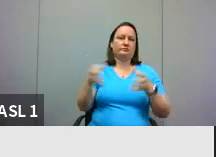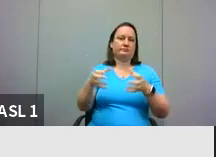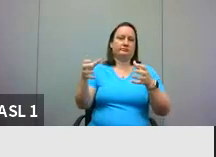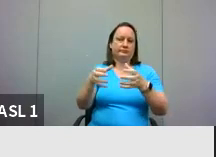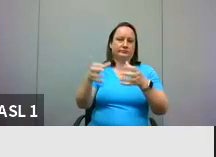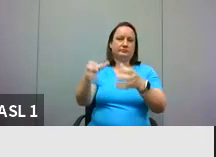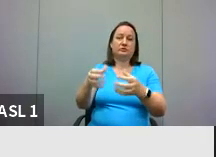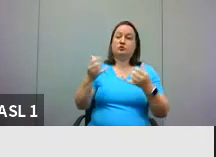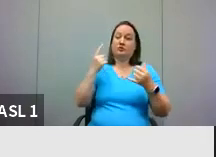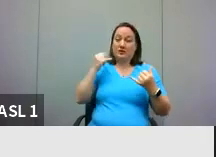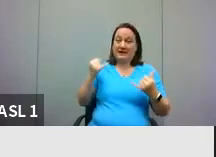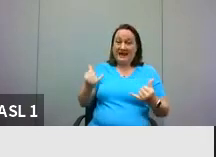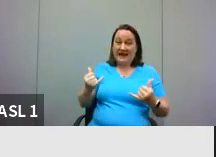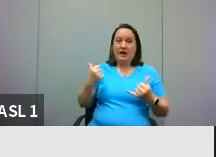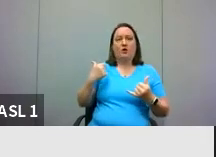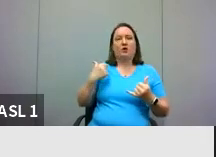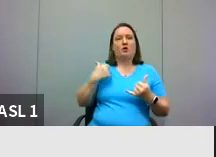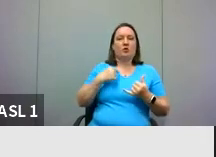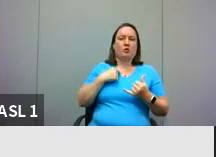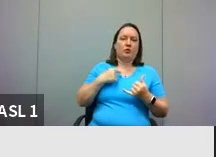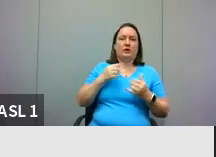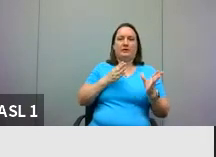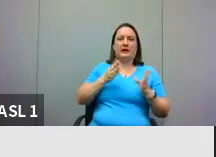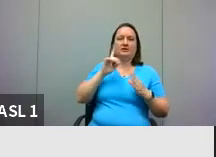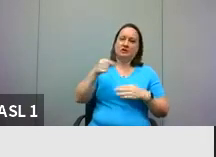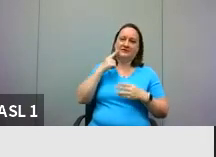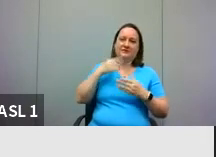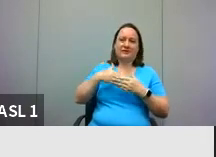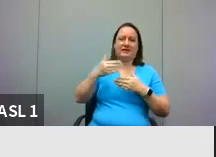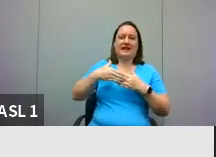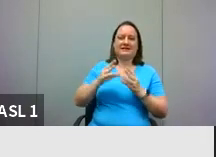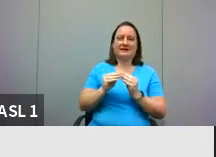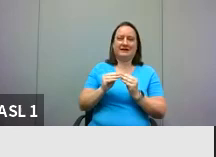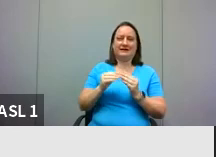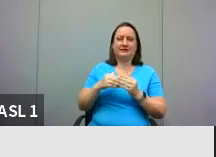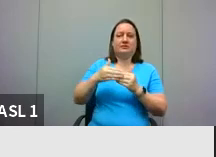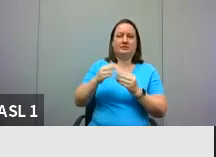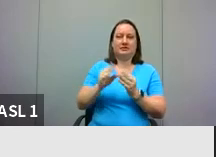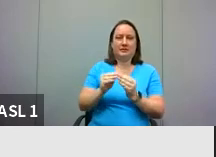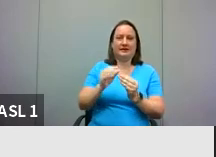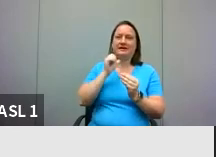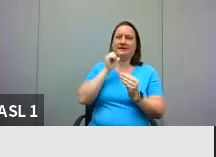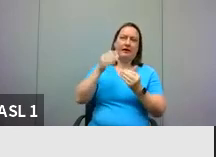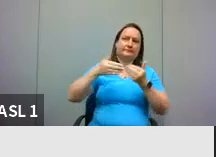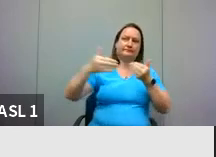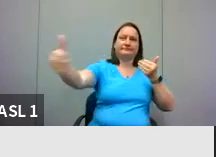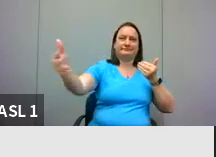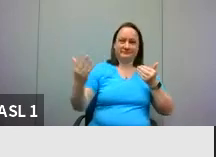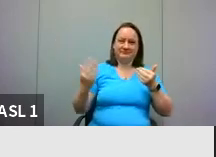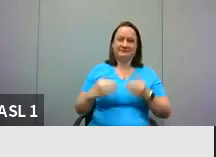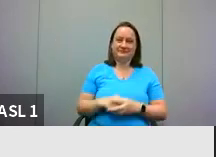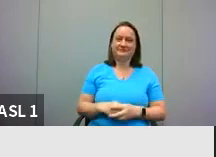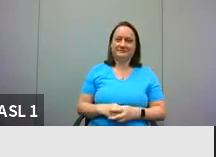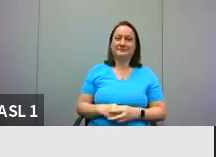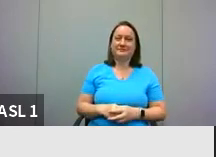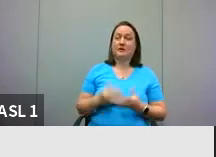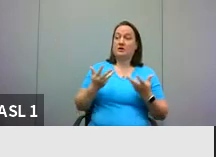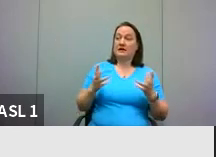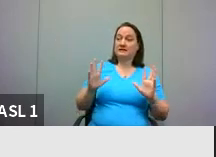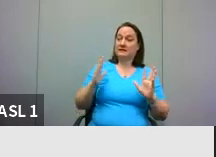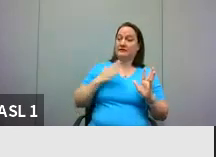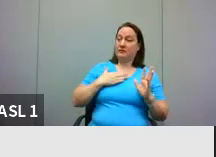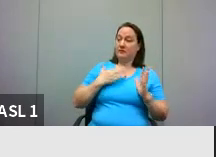see when we can do that. But that is it for me right now. So I will